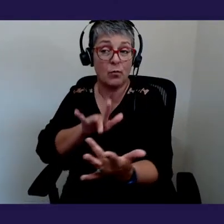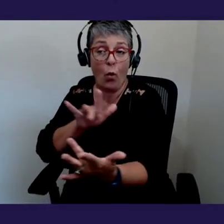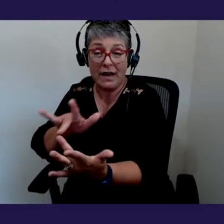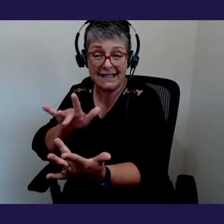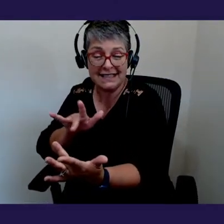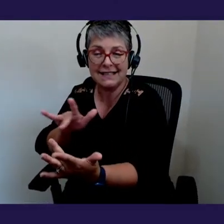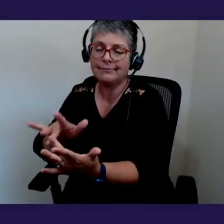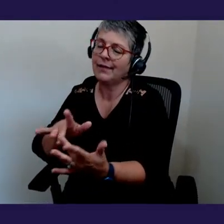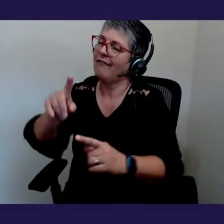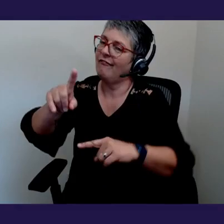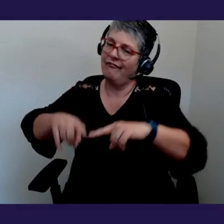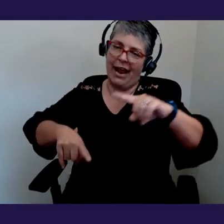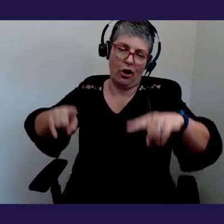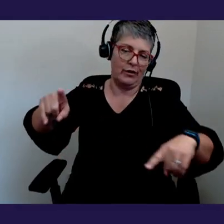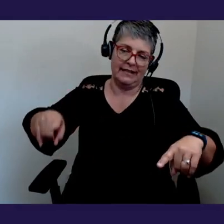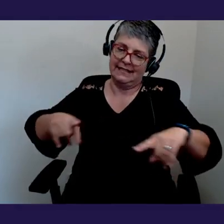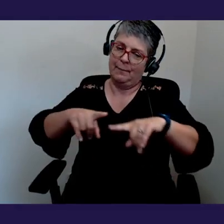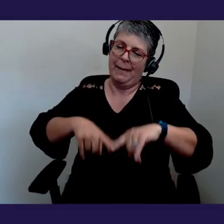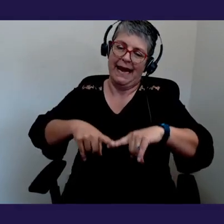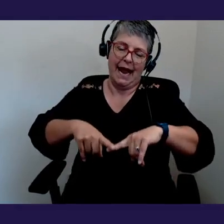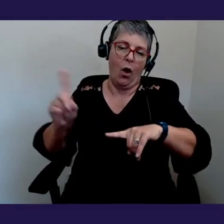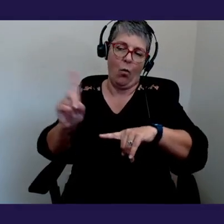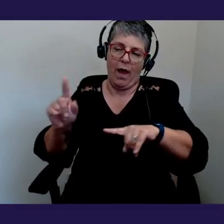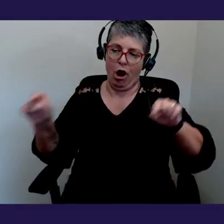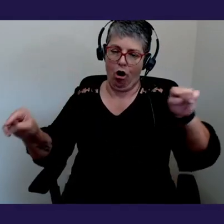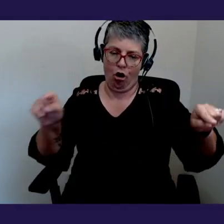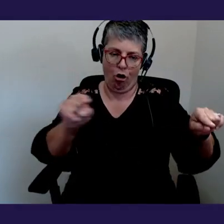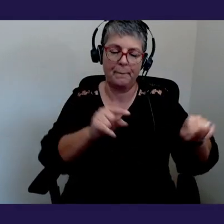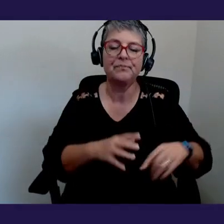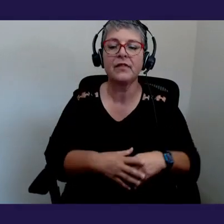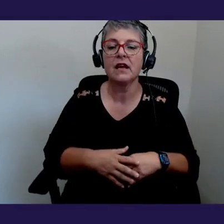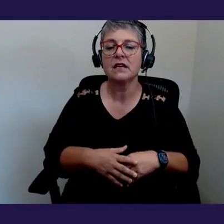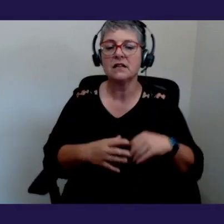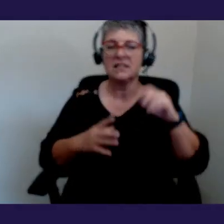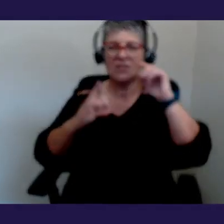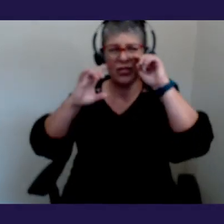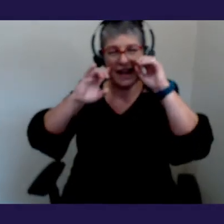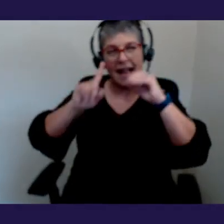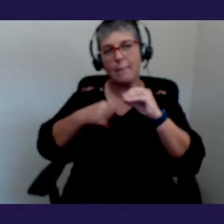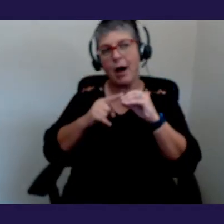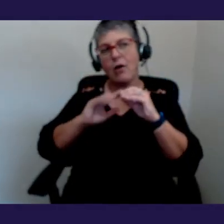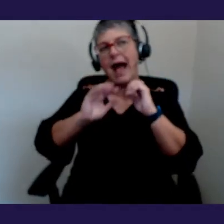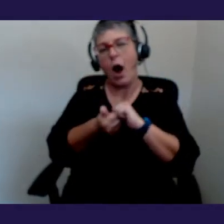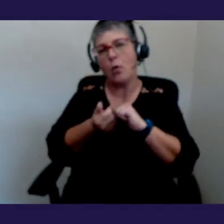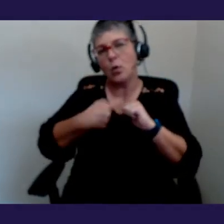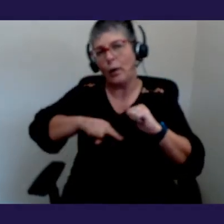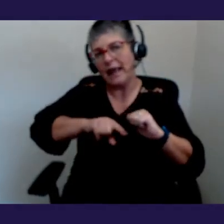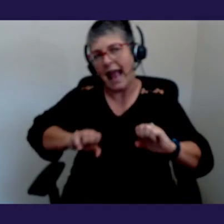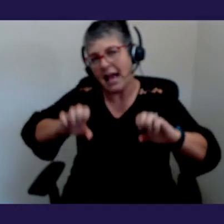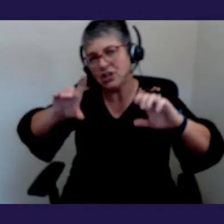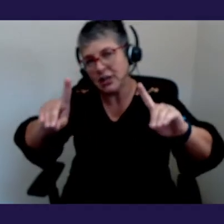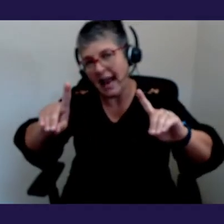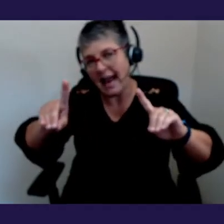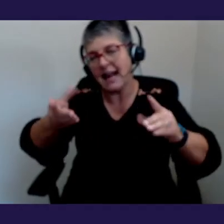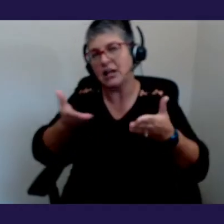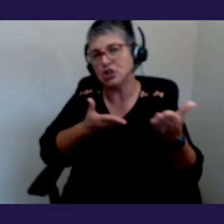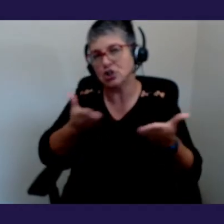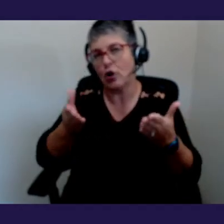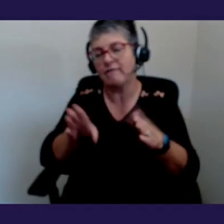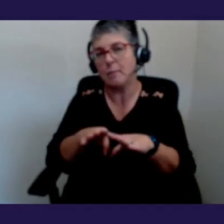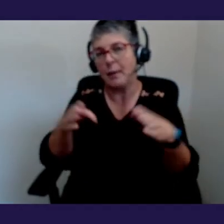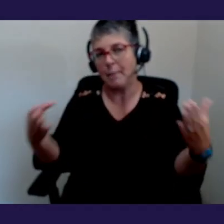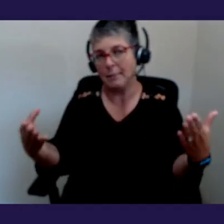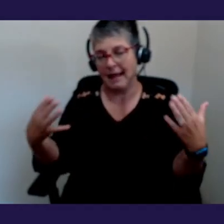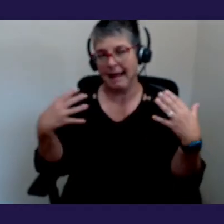think trying to think about how we educate and serve the public health workforce to develop the skills needed to be